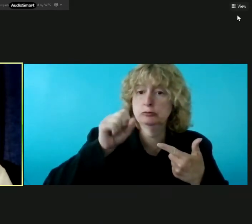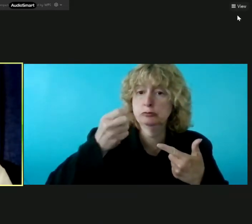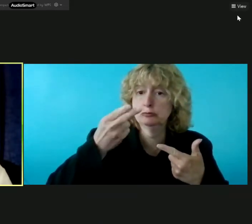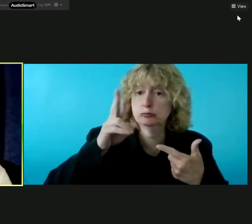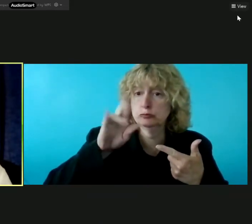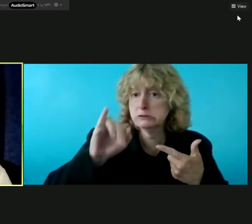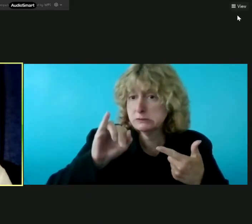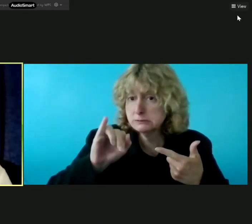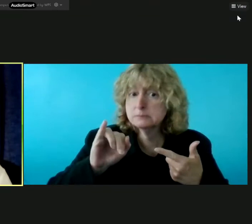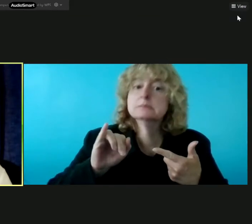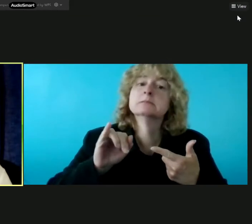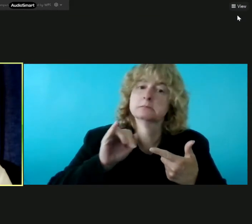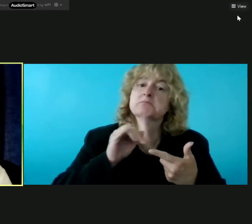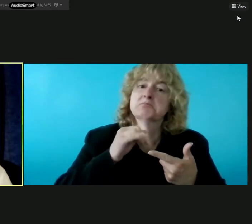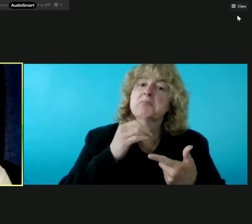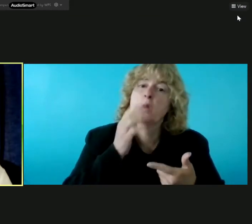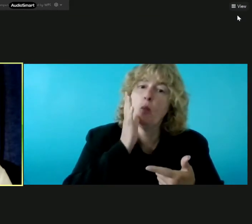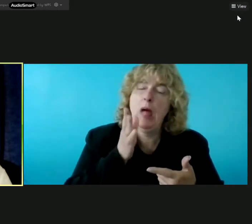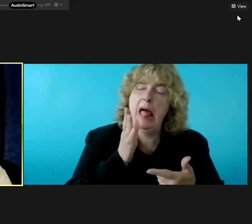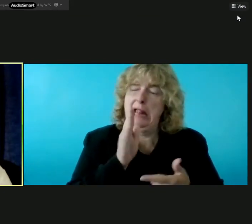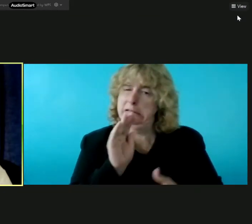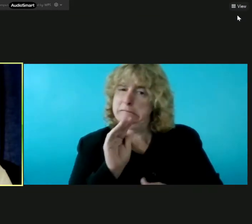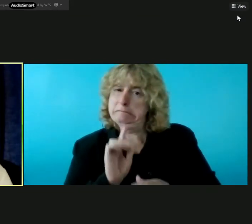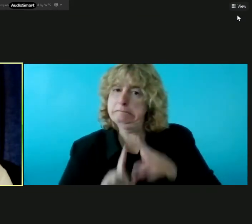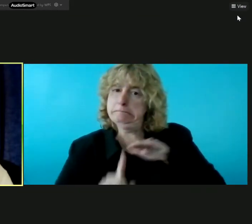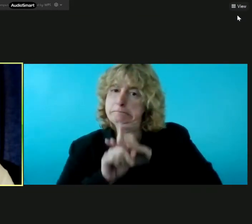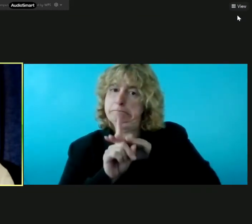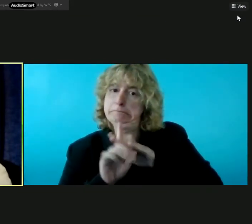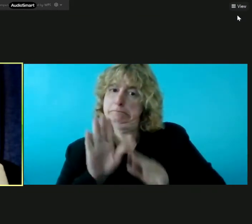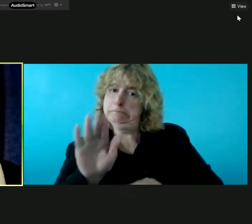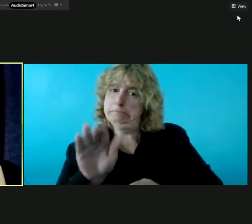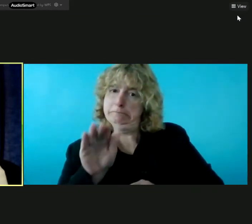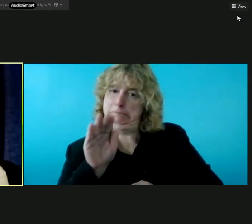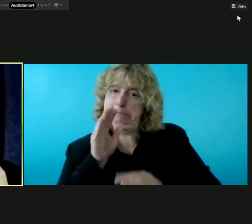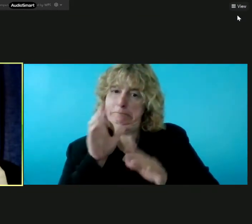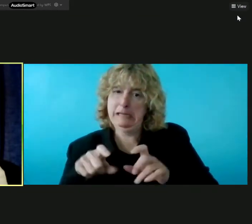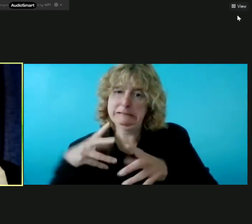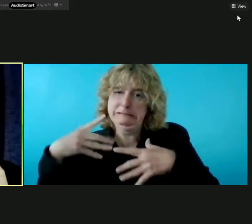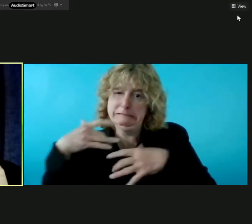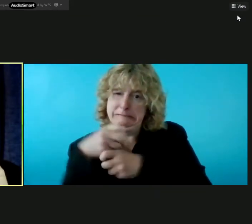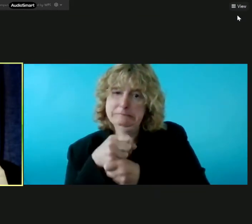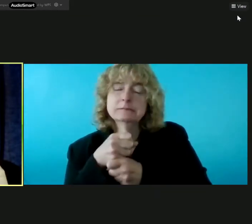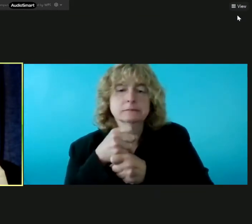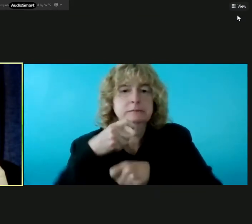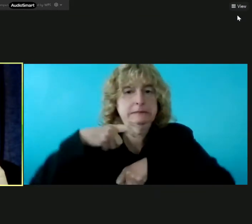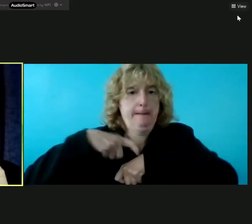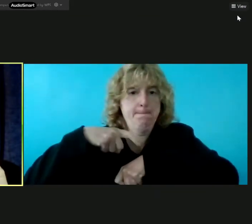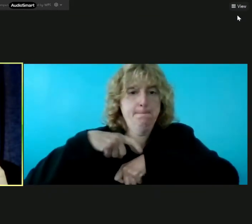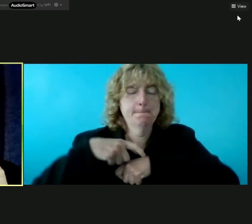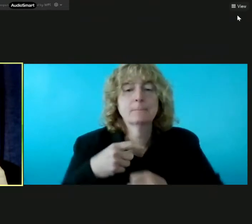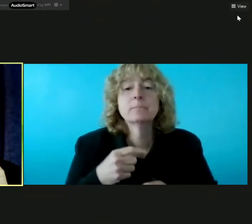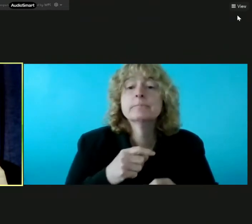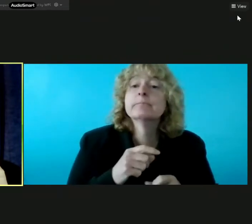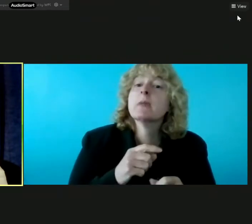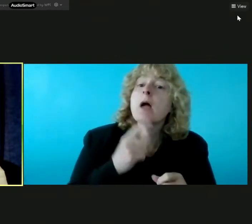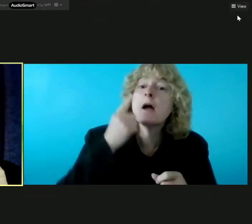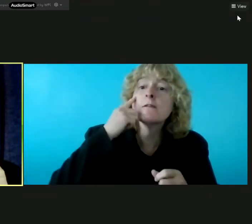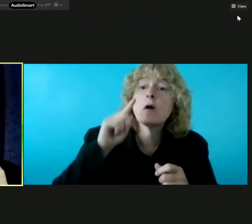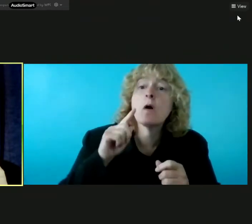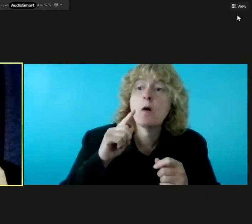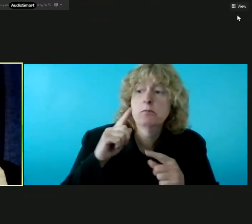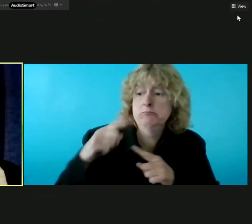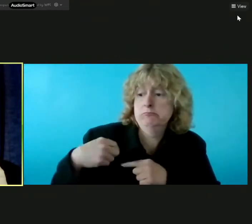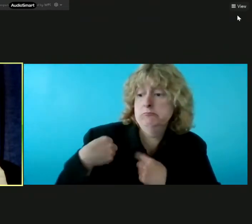excited for today's town hall and all the great information. But to get us started today, for the last couple of weeks, we've